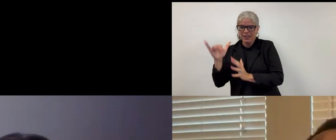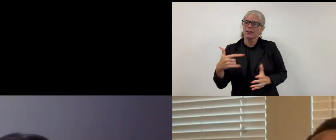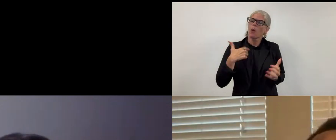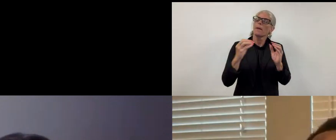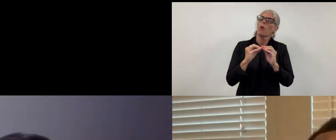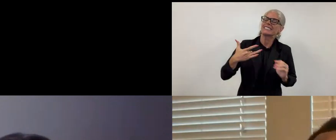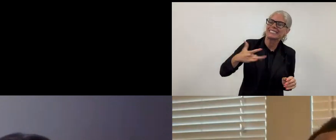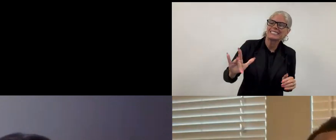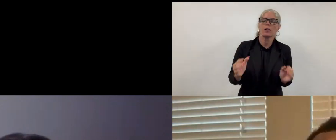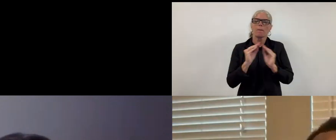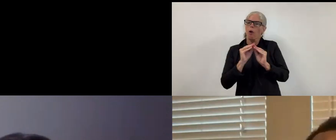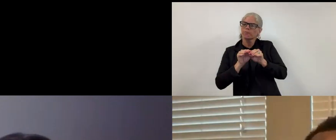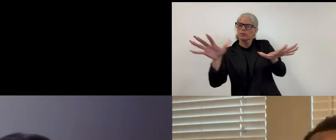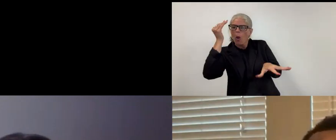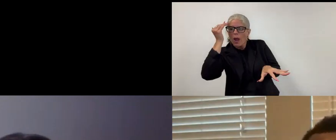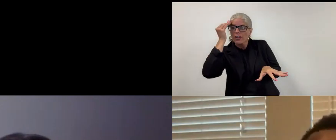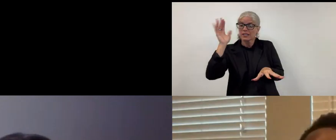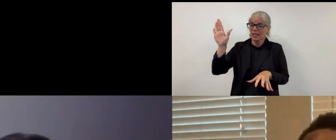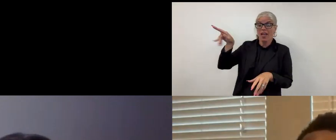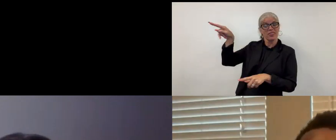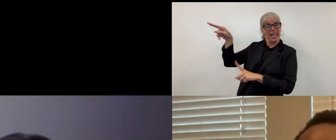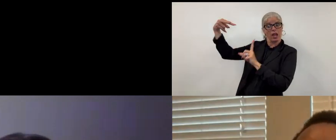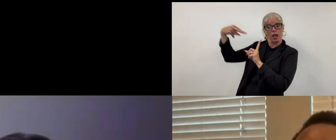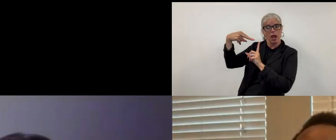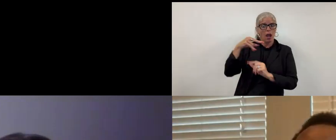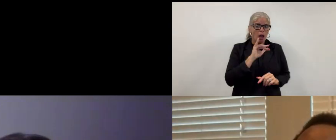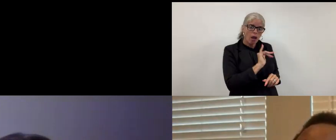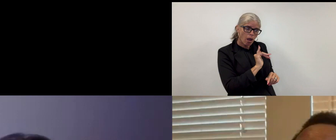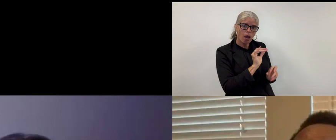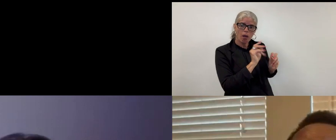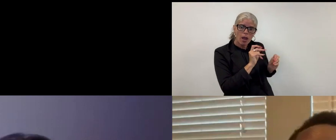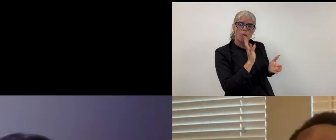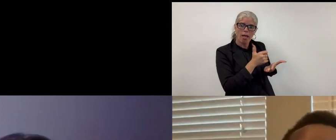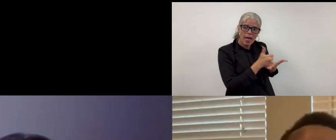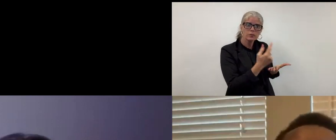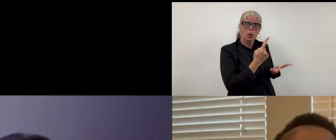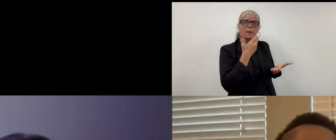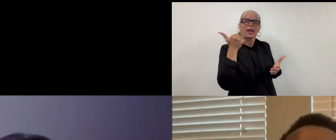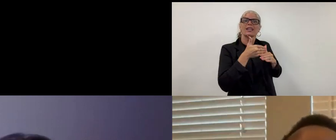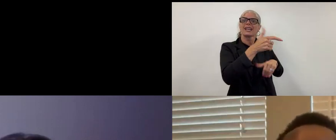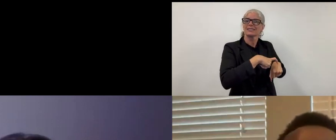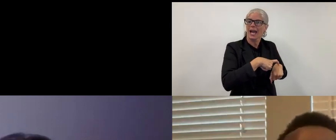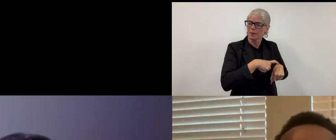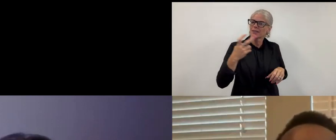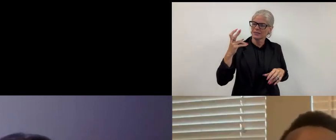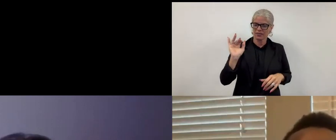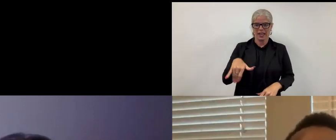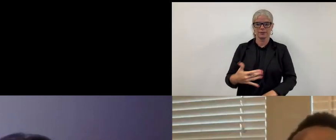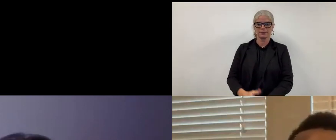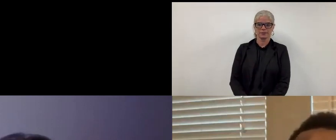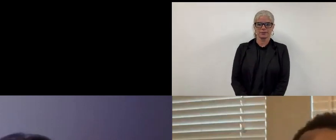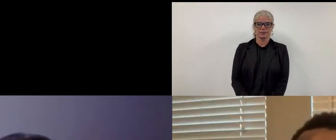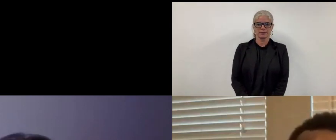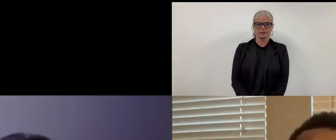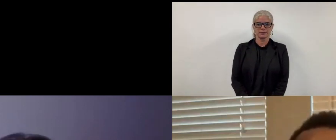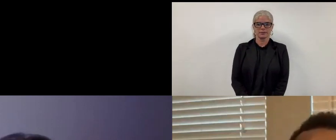and now I can, be more sensitive and more aware of different things that might positively impact the experience